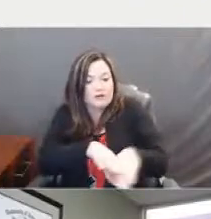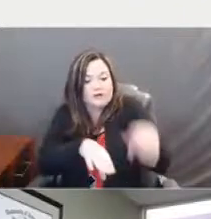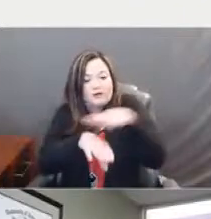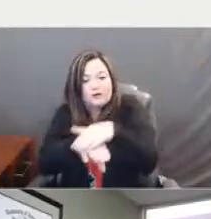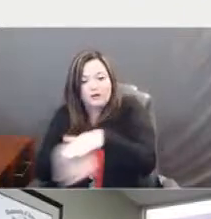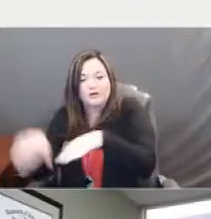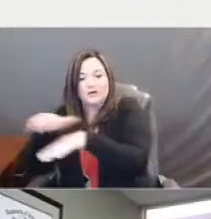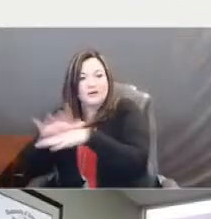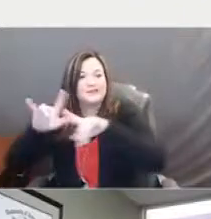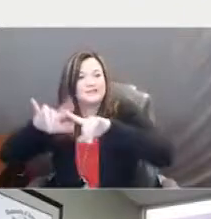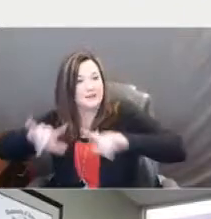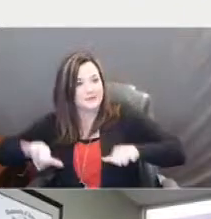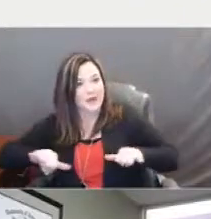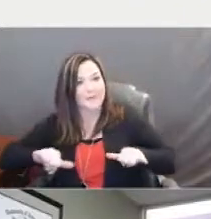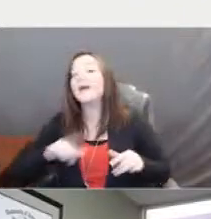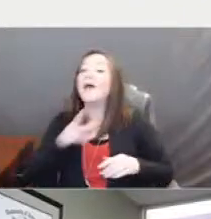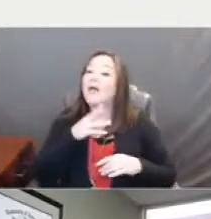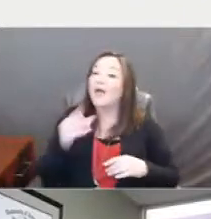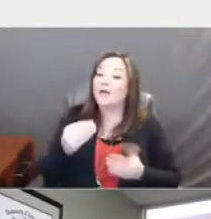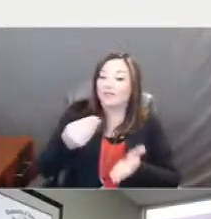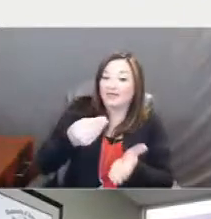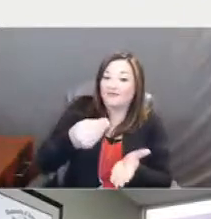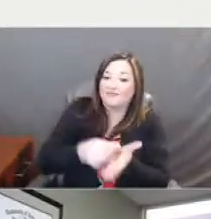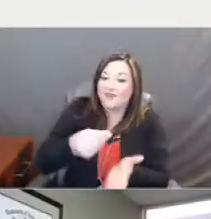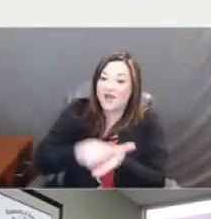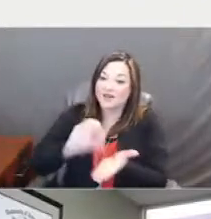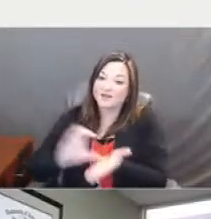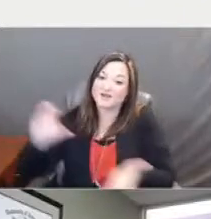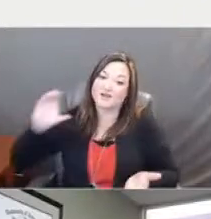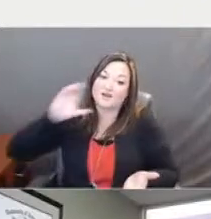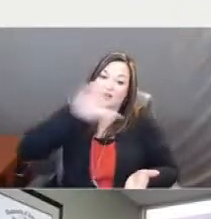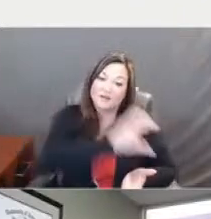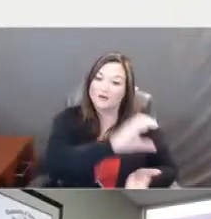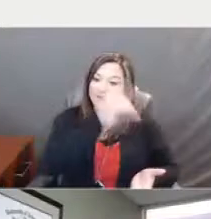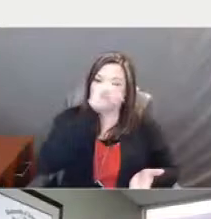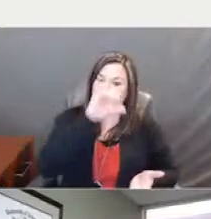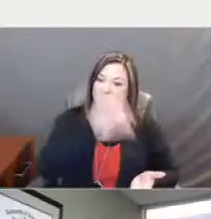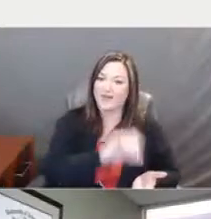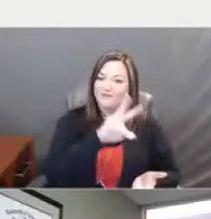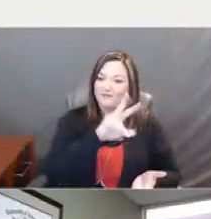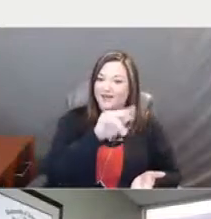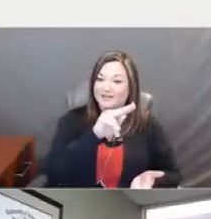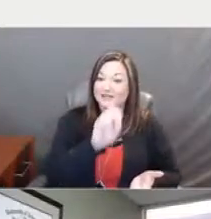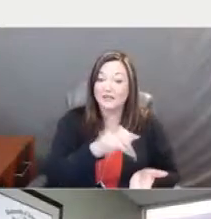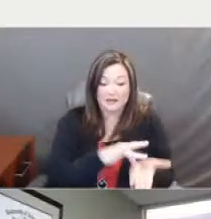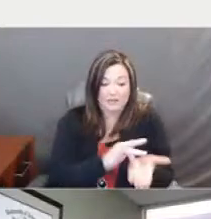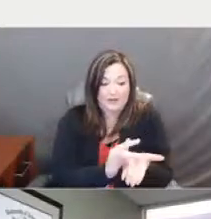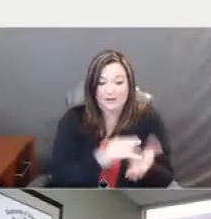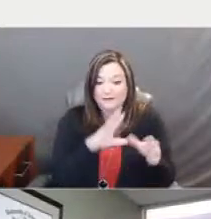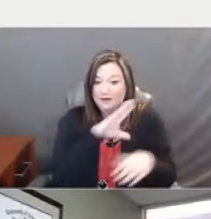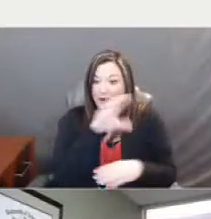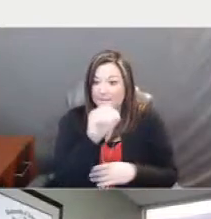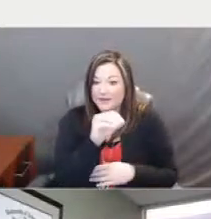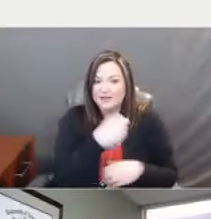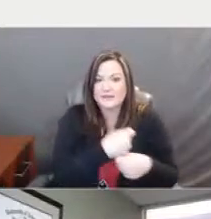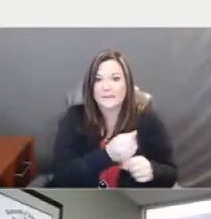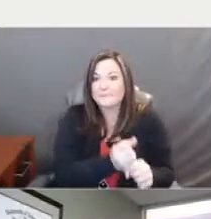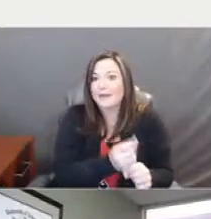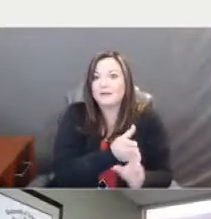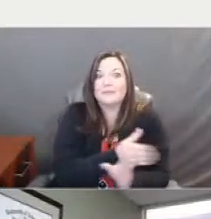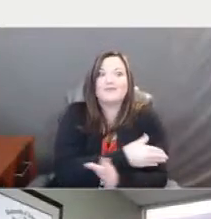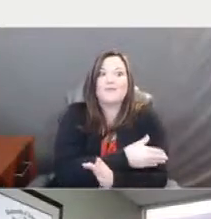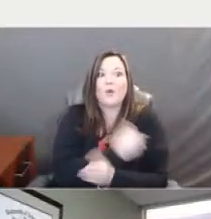the vaccines in such a way that the drug companies made doses in advance before they